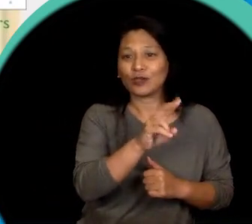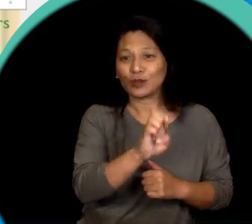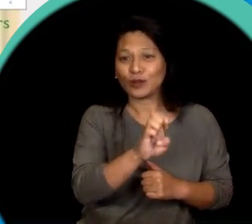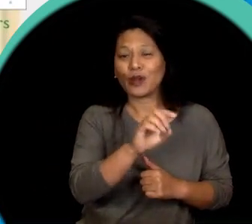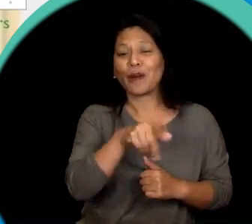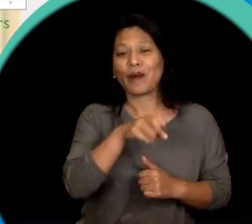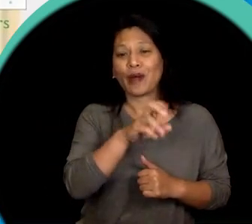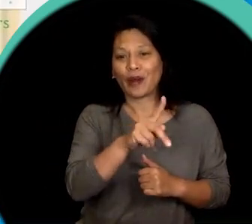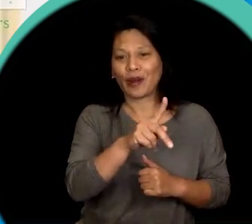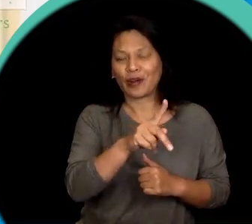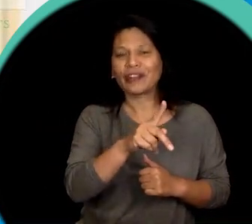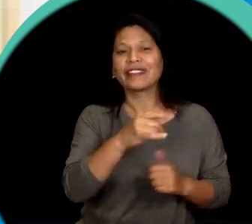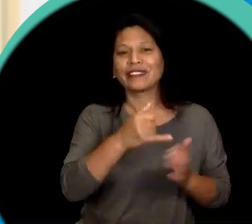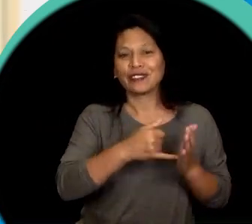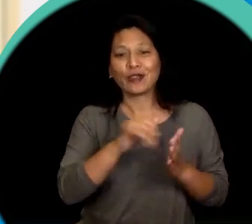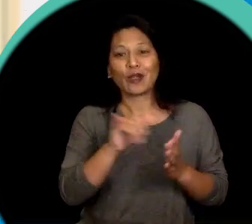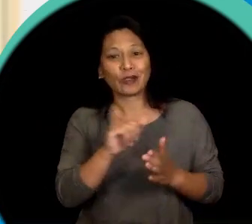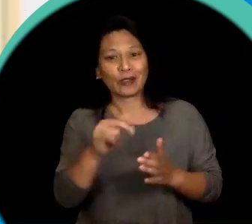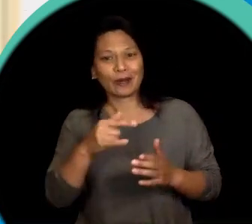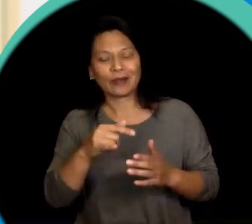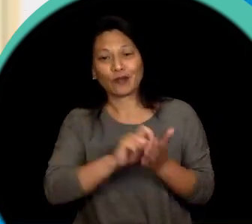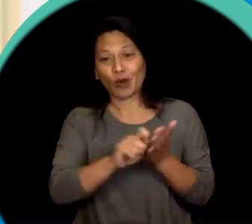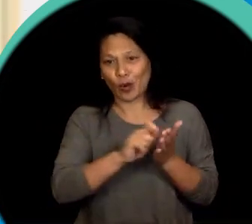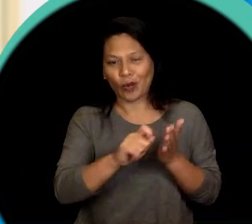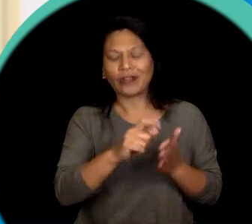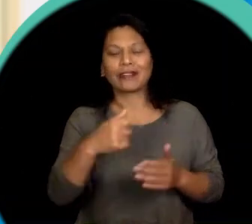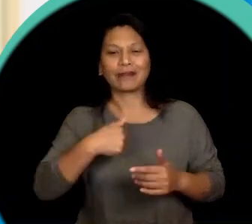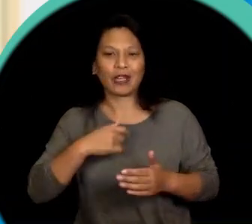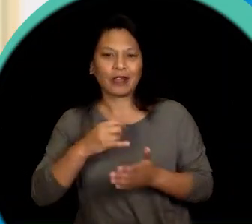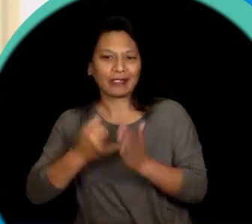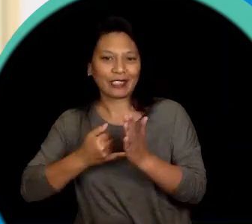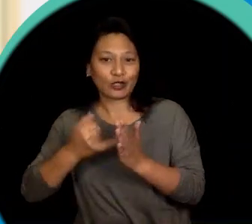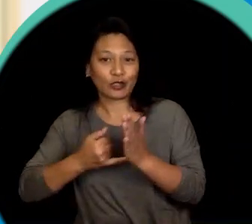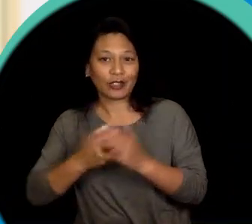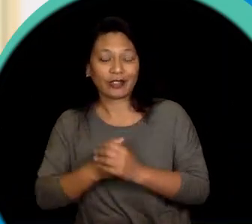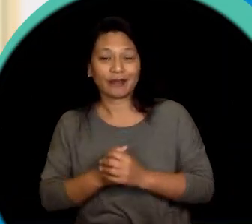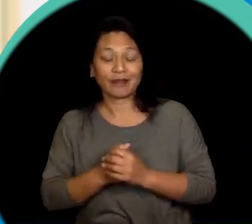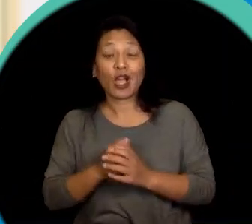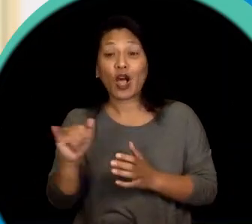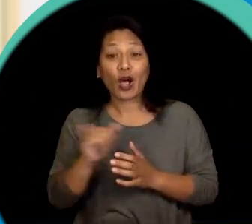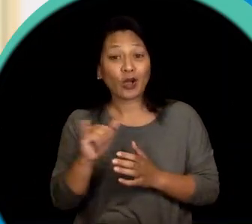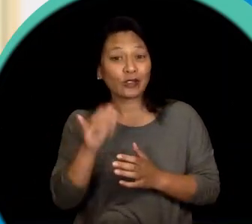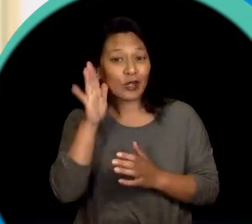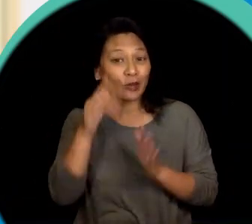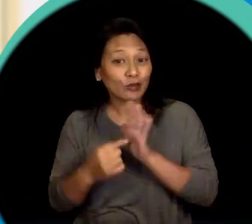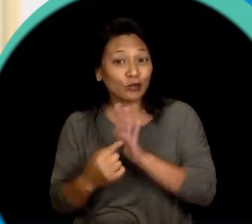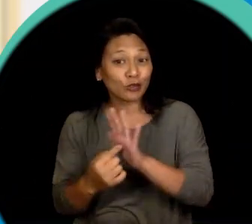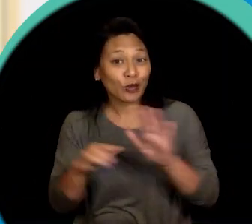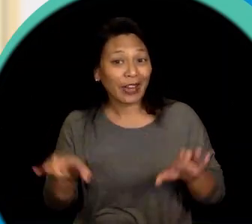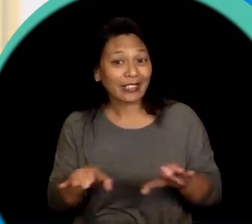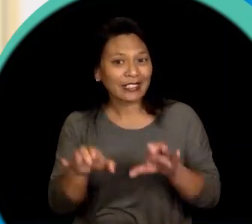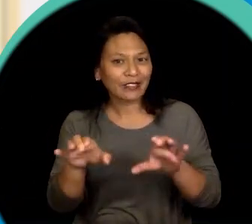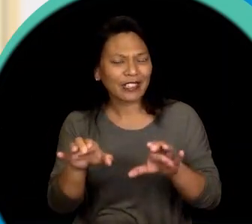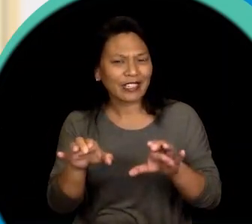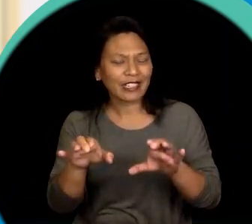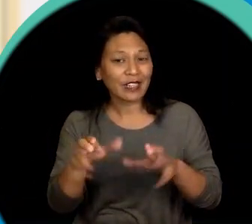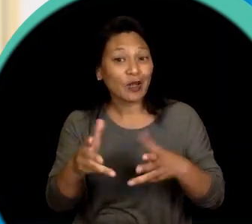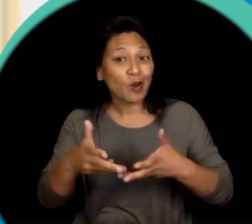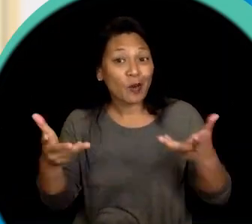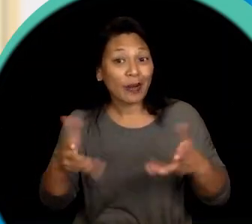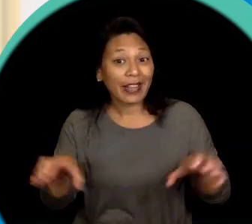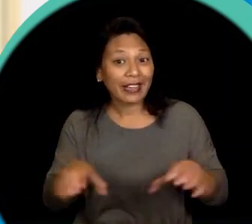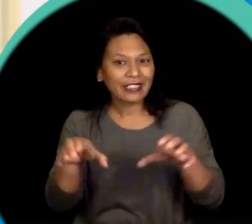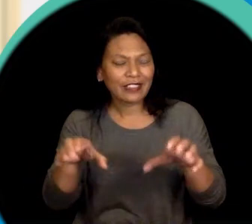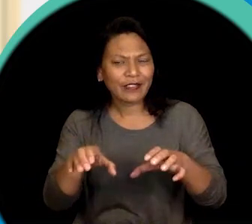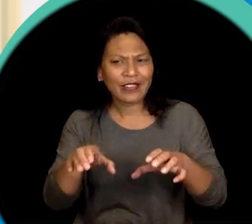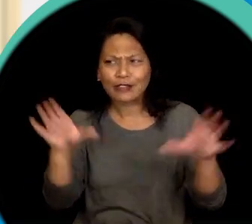Plus, I am going to show you an activity that you could do with found objects that can help you